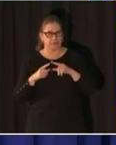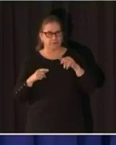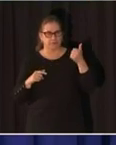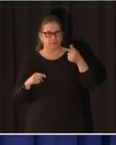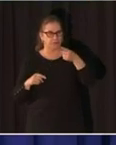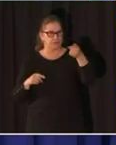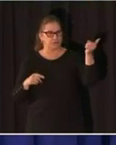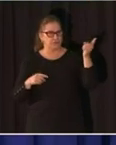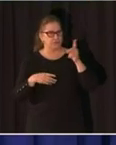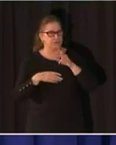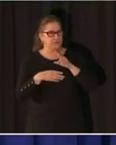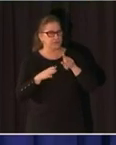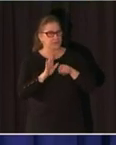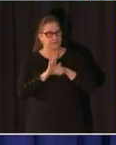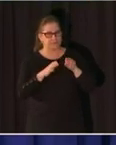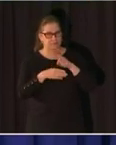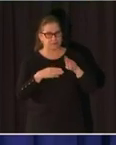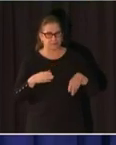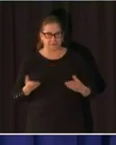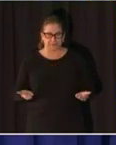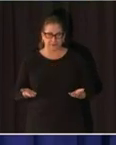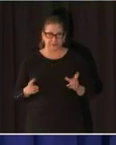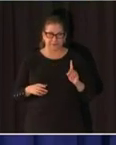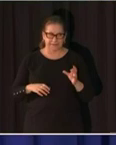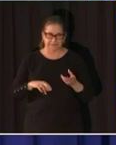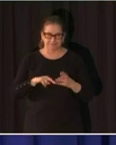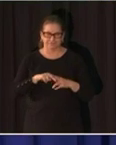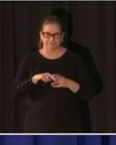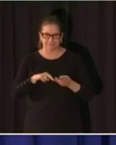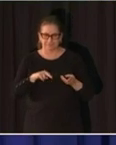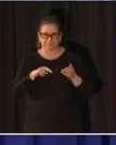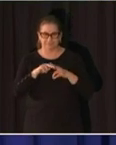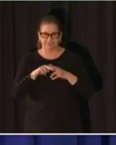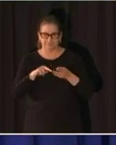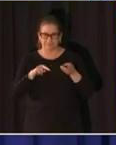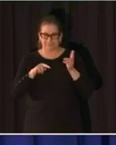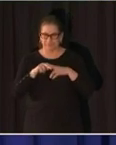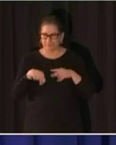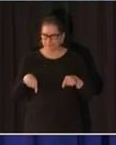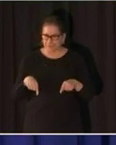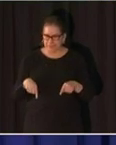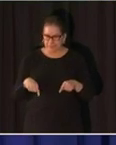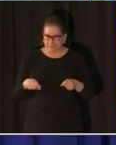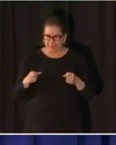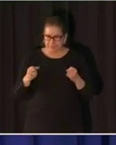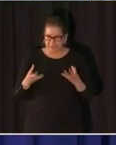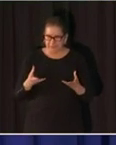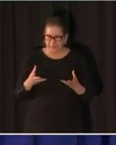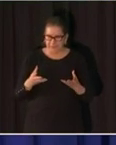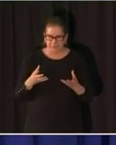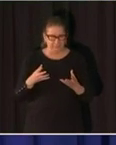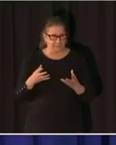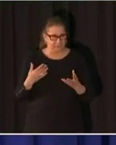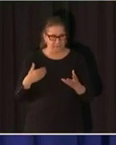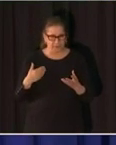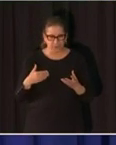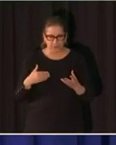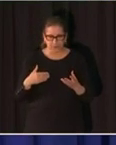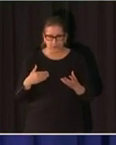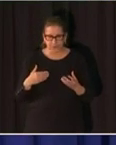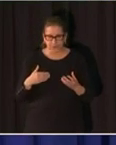focused on priority populations because identifying those individuals early who may likely have complications